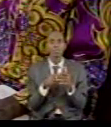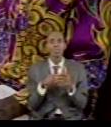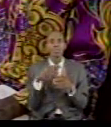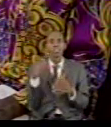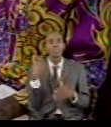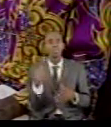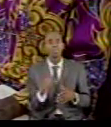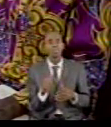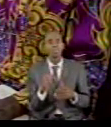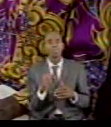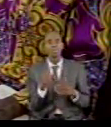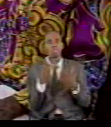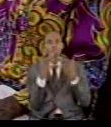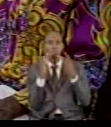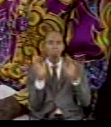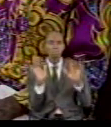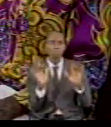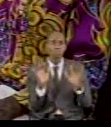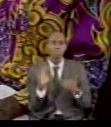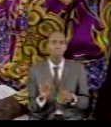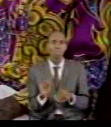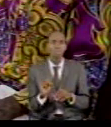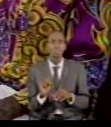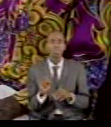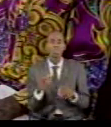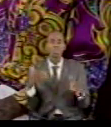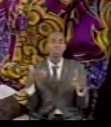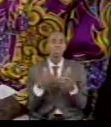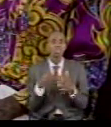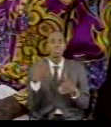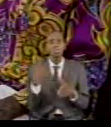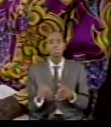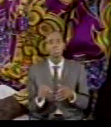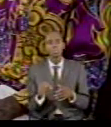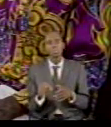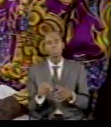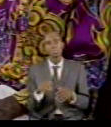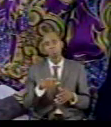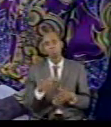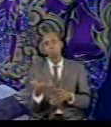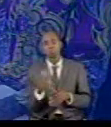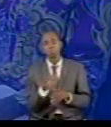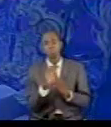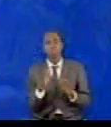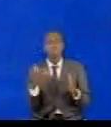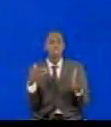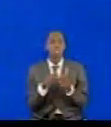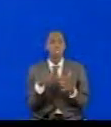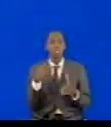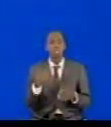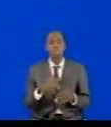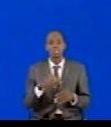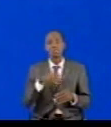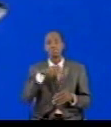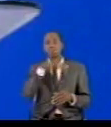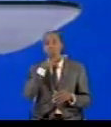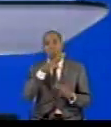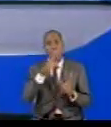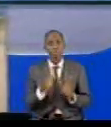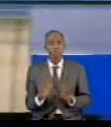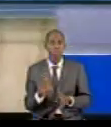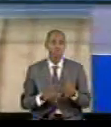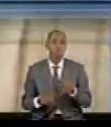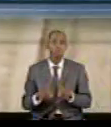usurpers, against the perverters, against the corrupters, against